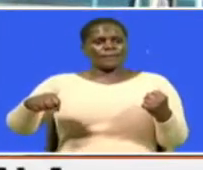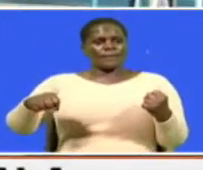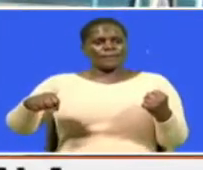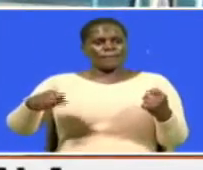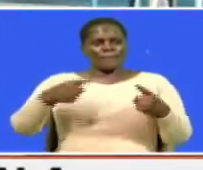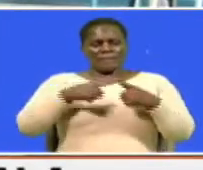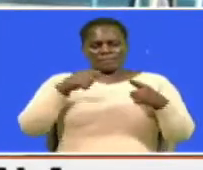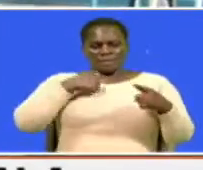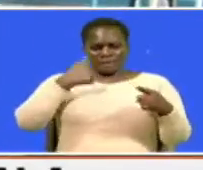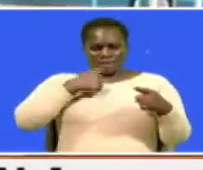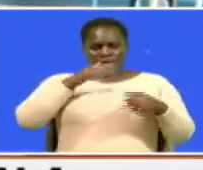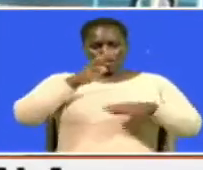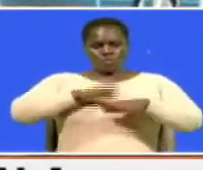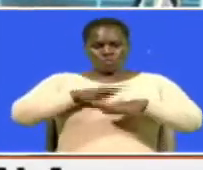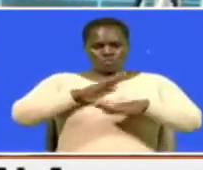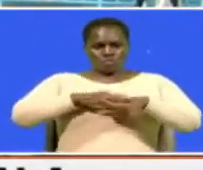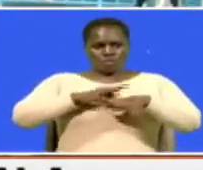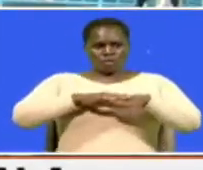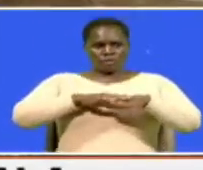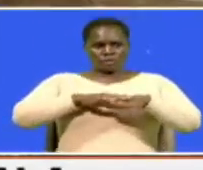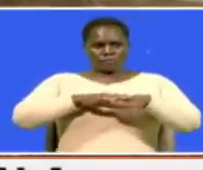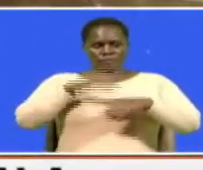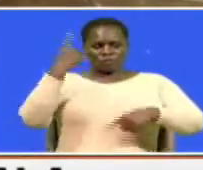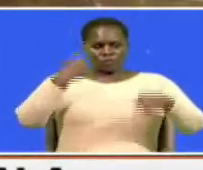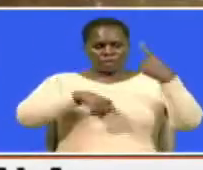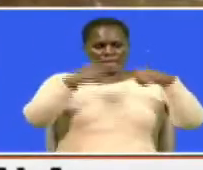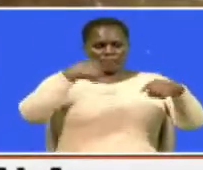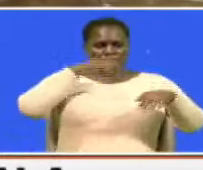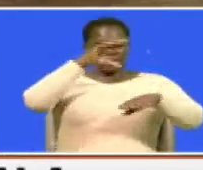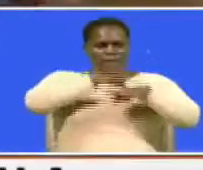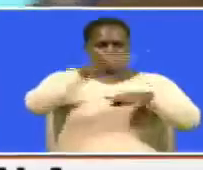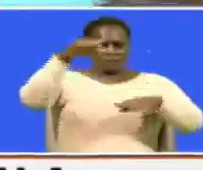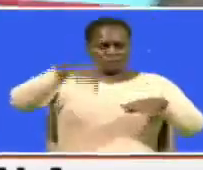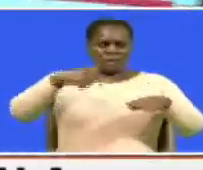na nasikia vizuri kwa mshindi wa leo na